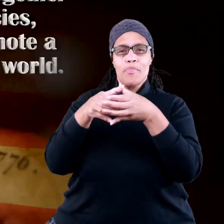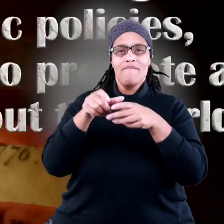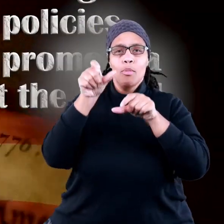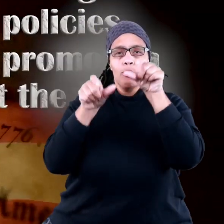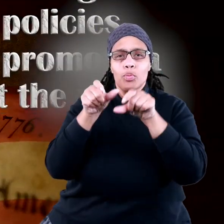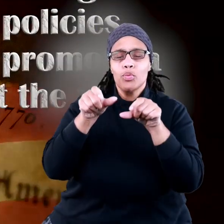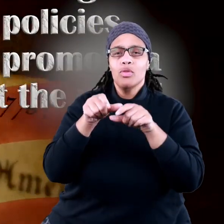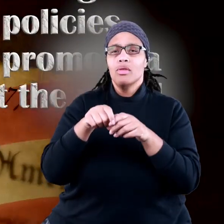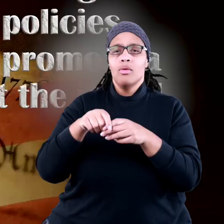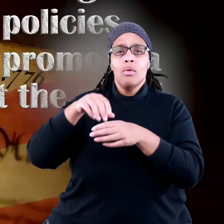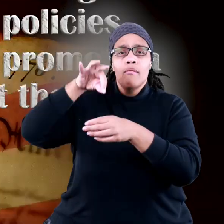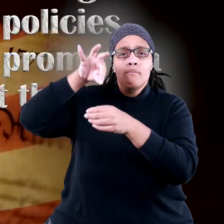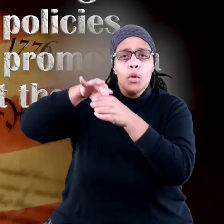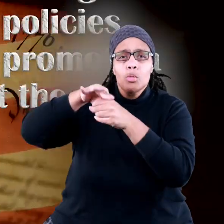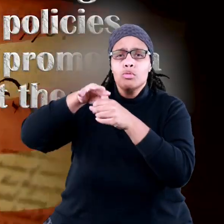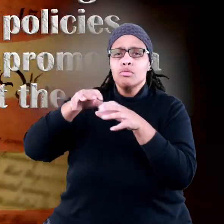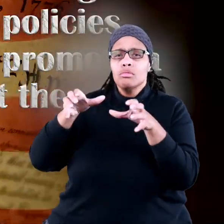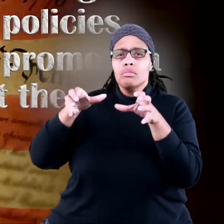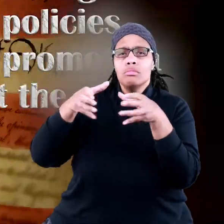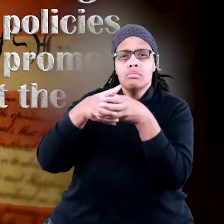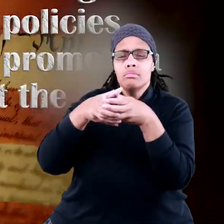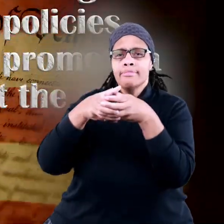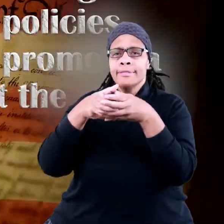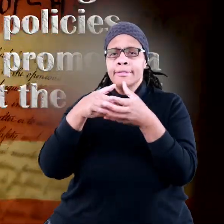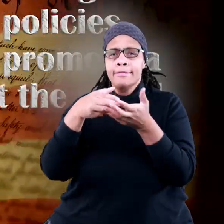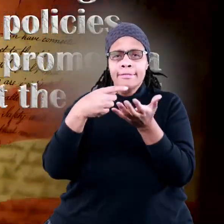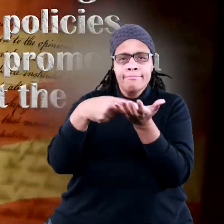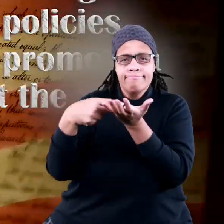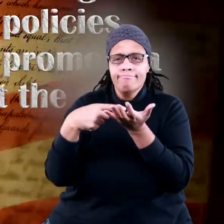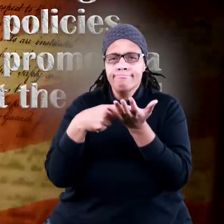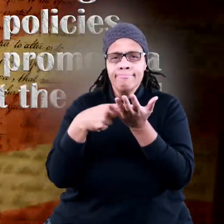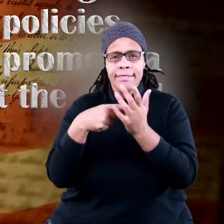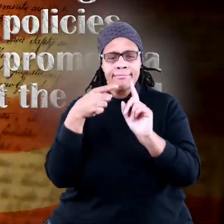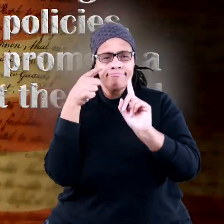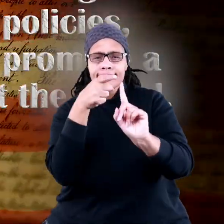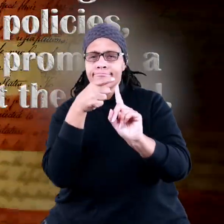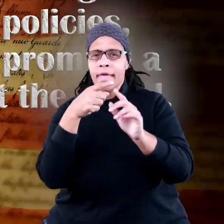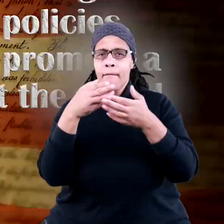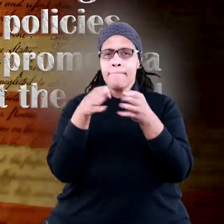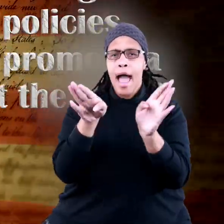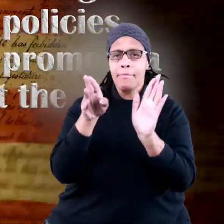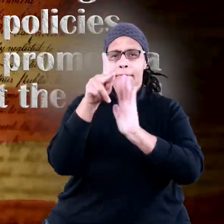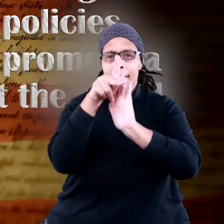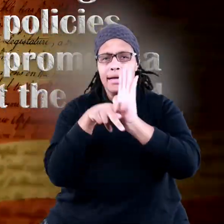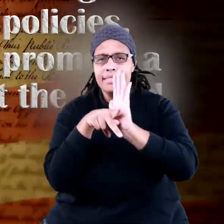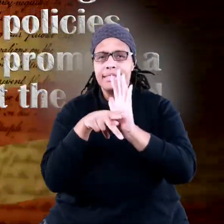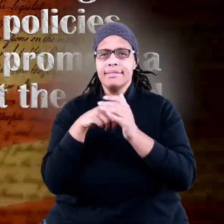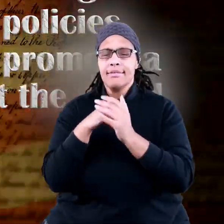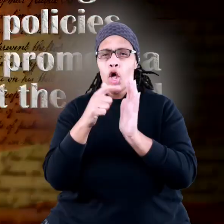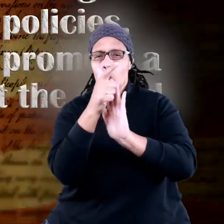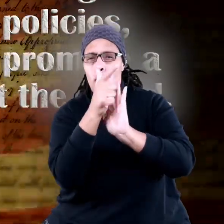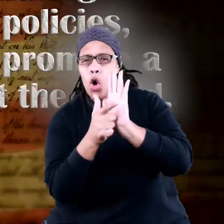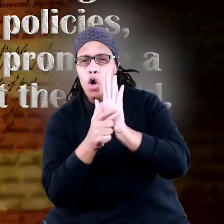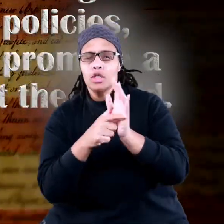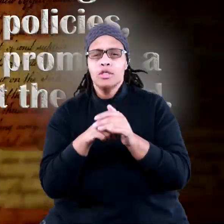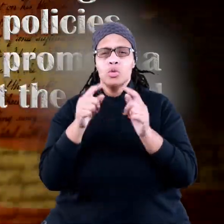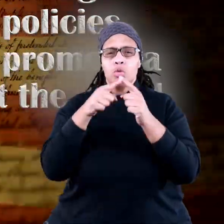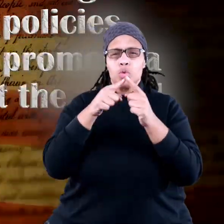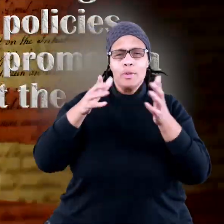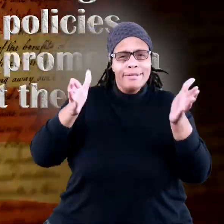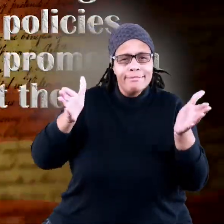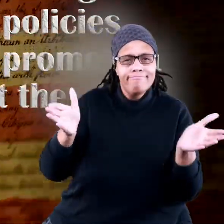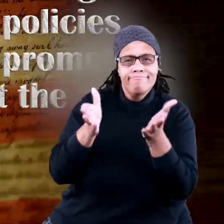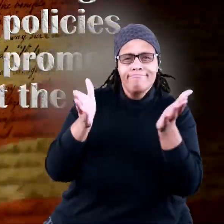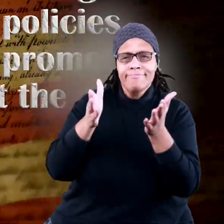It's a group of people, or voters, who have organized themselves together to support certain public policies, laws and